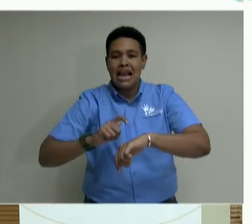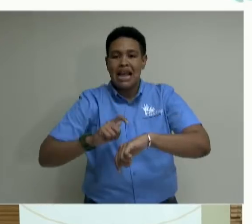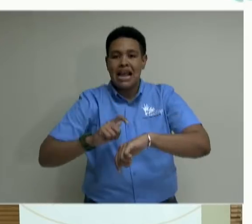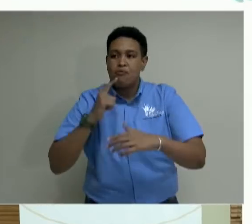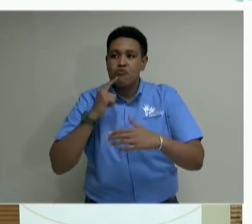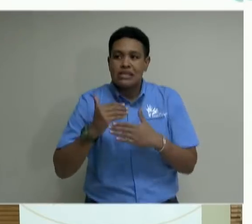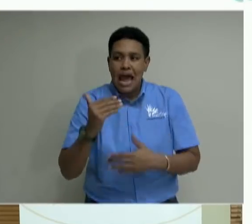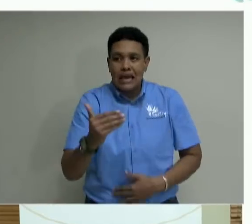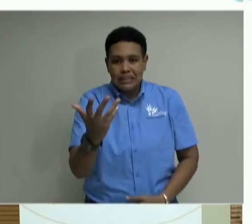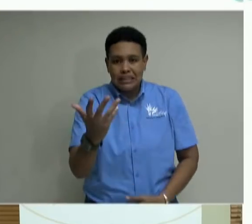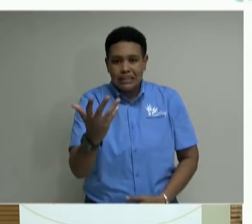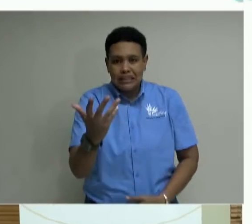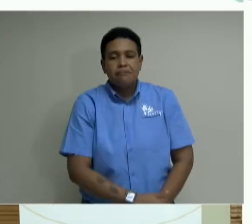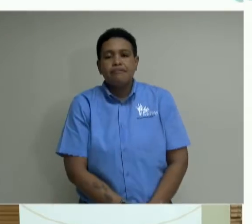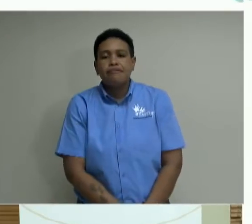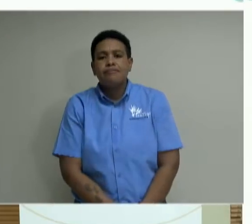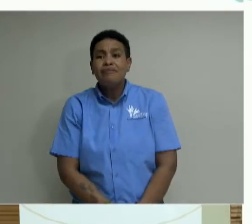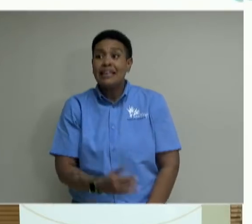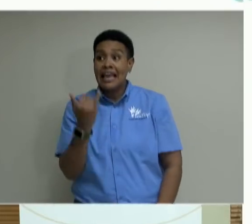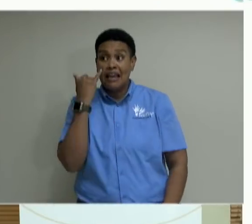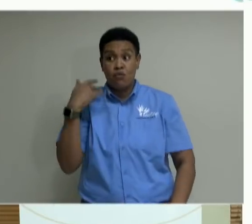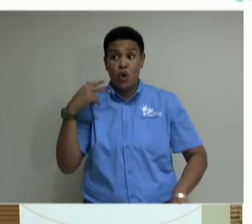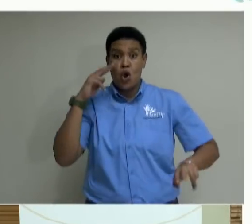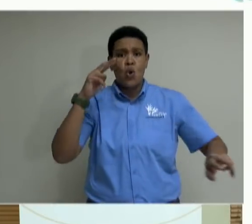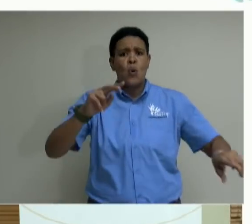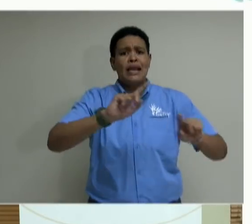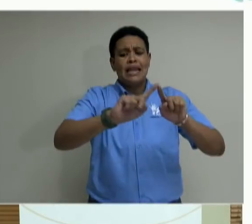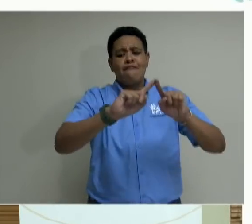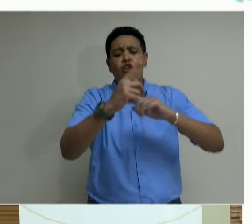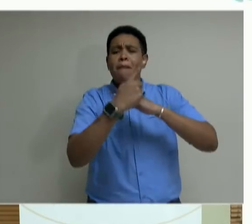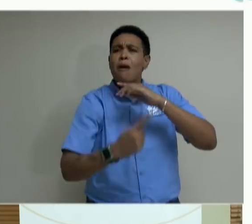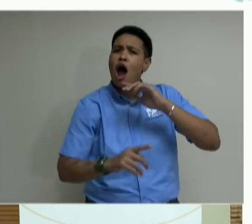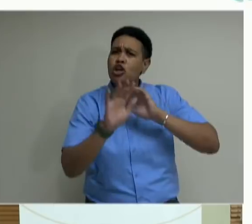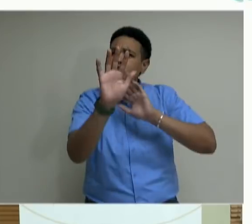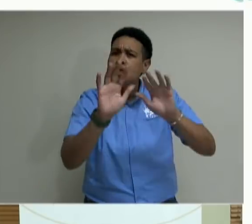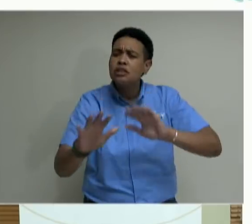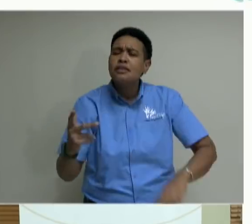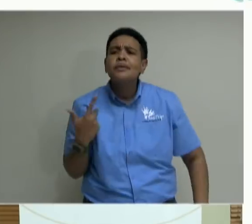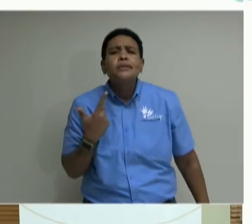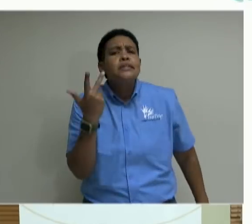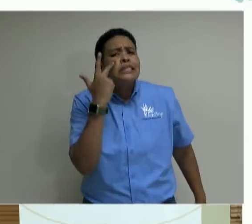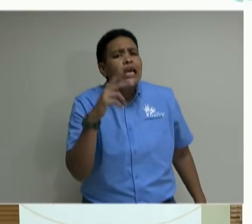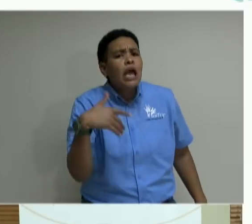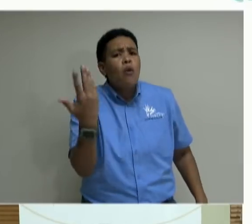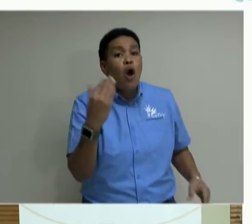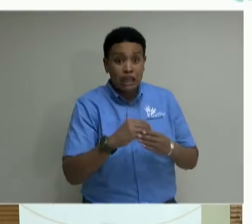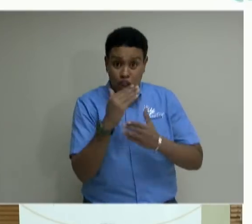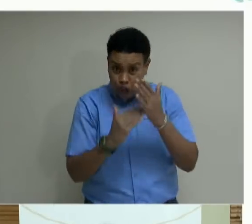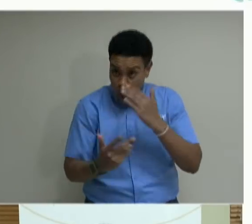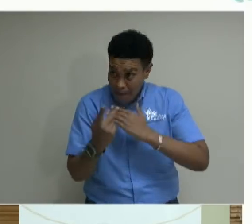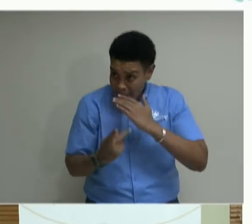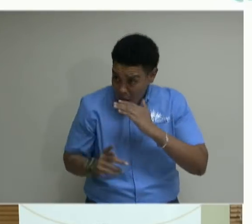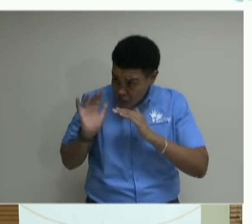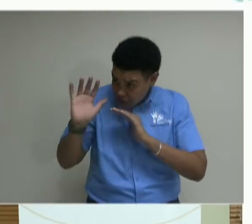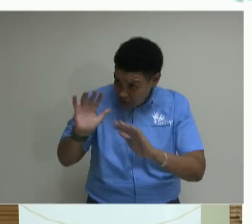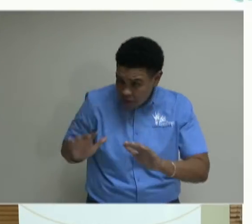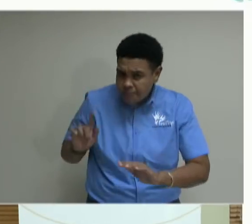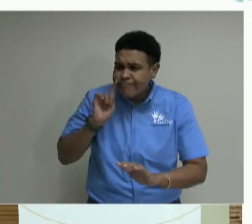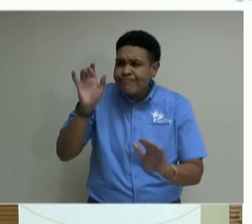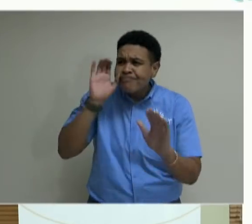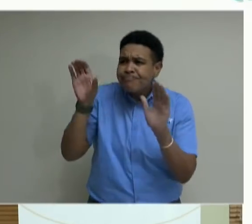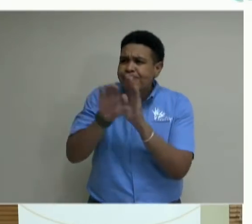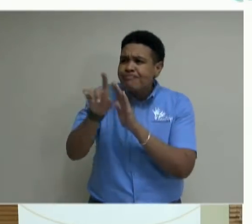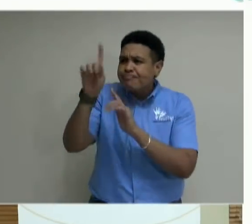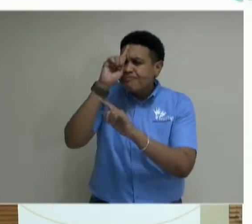Next. If we look at the different parishes, what we can see is that in some parishes, the